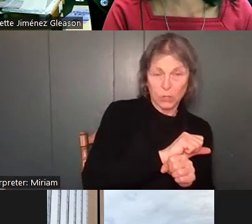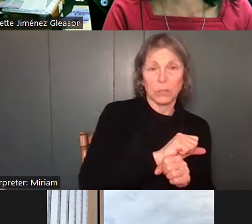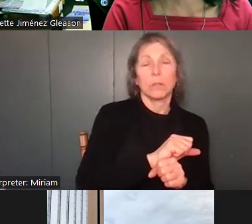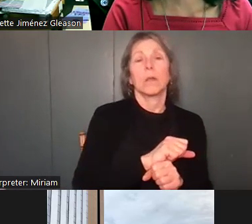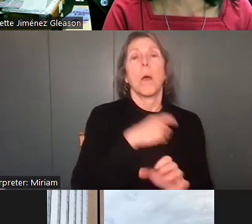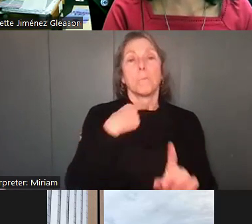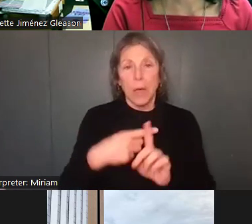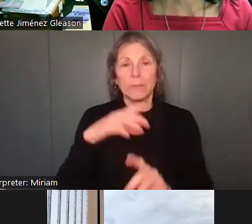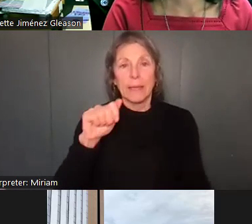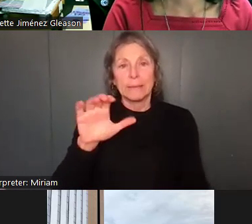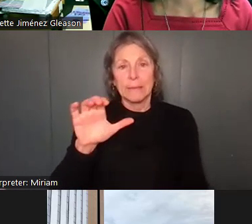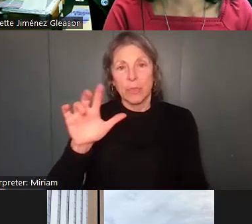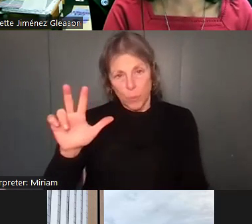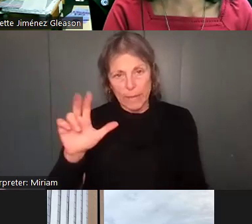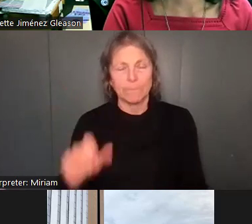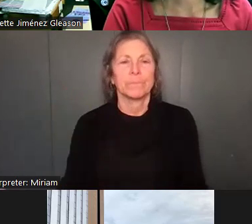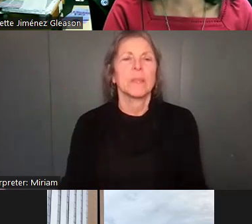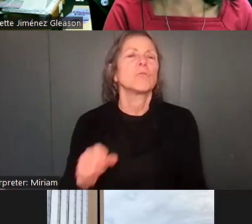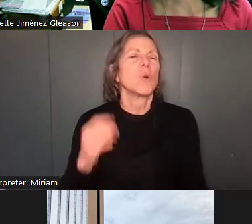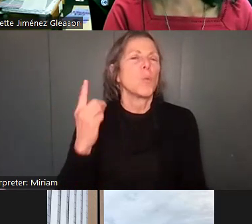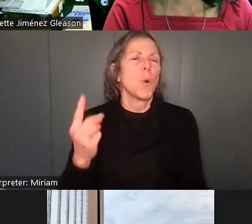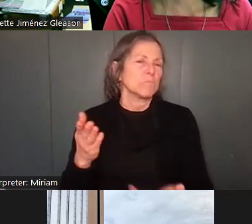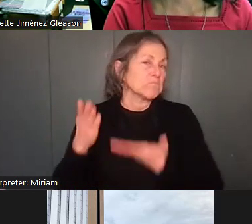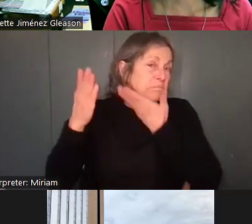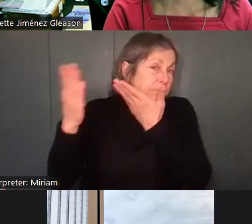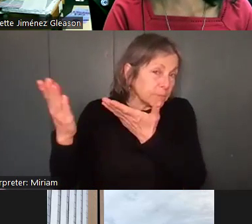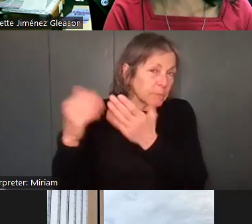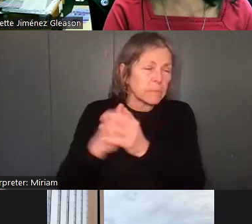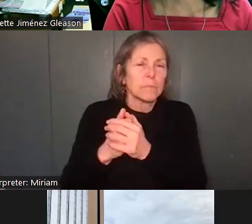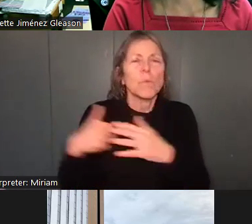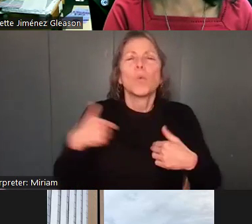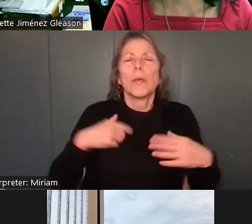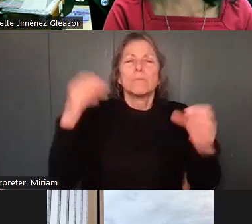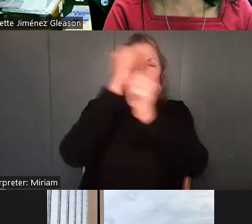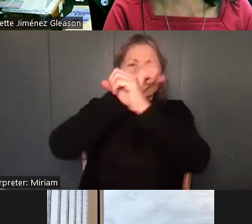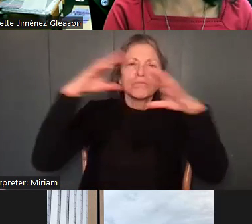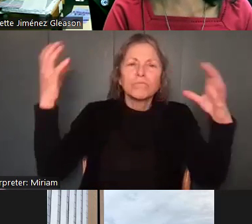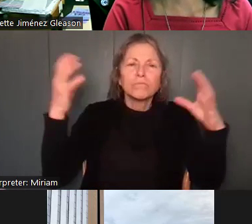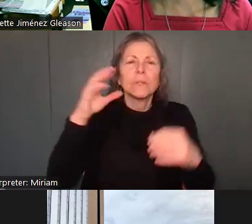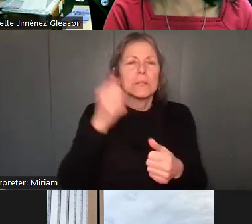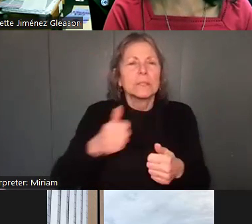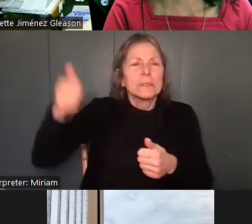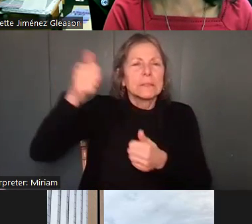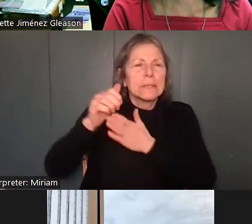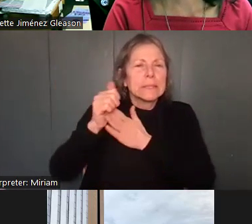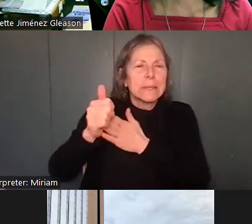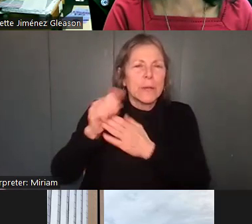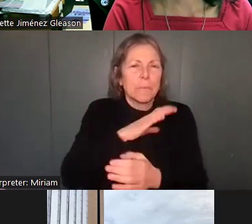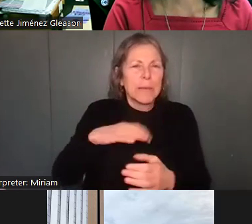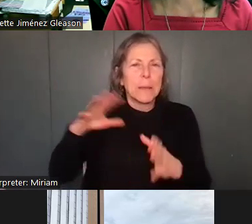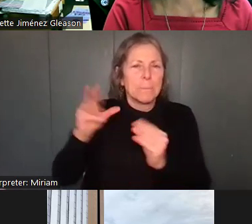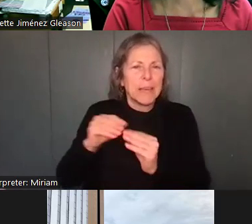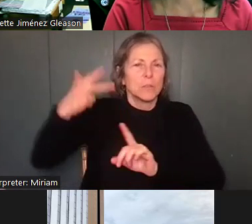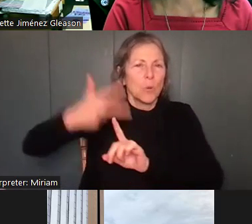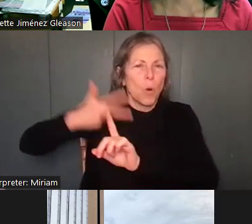So one kind of proposal we had was we're envisioning the steering committee to meet quarterly. So